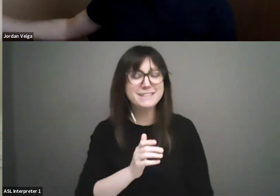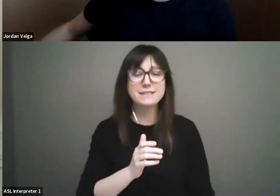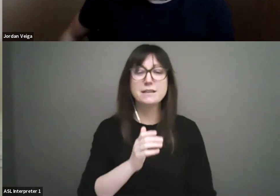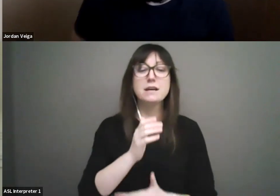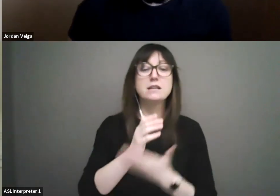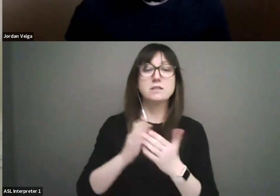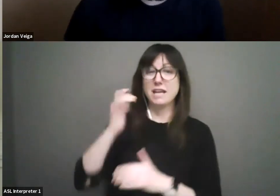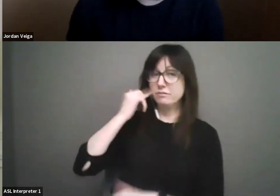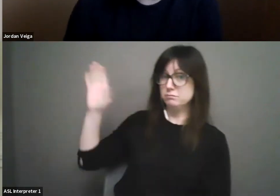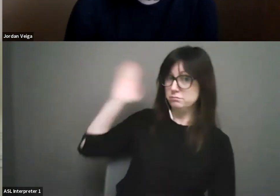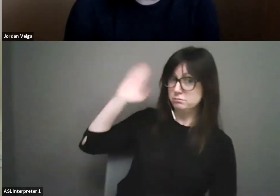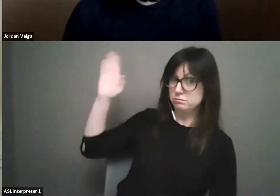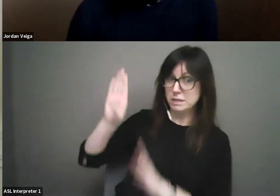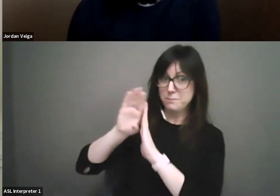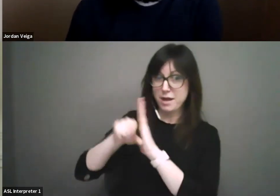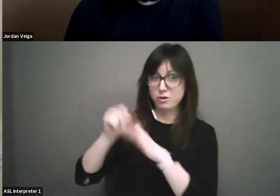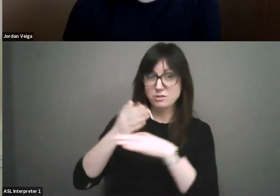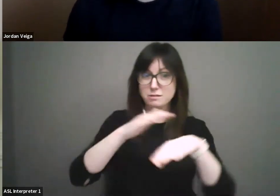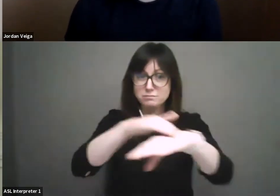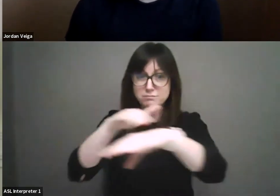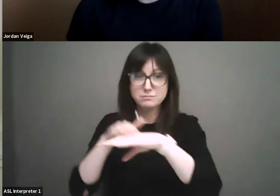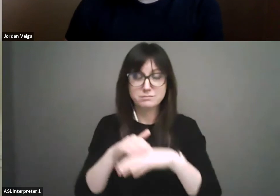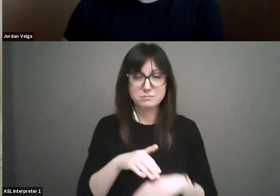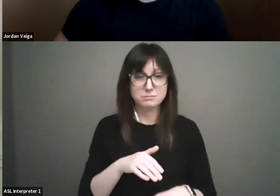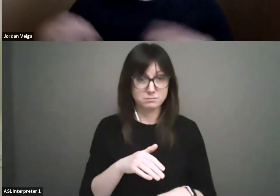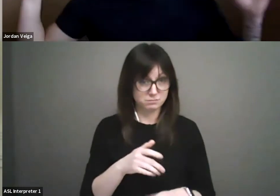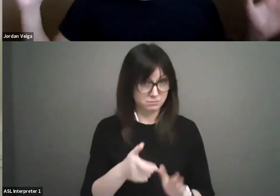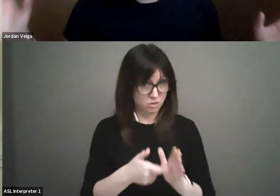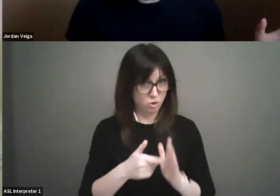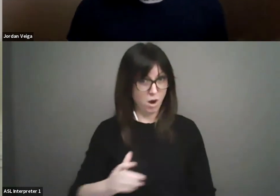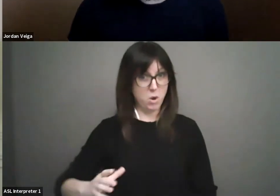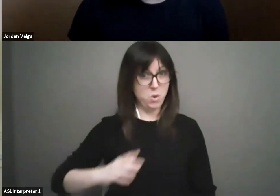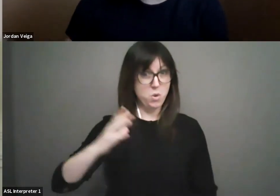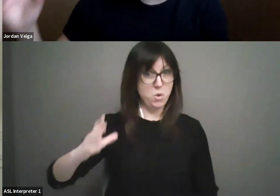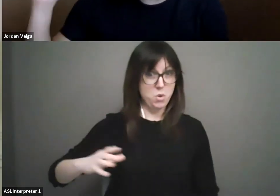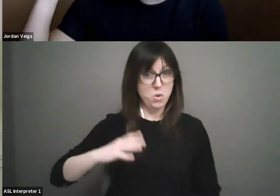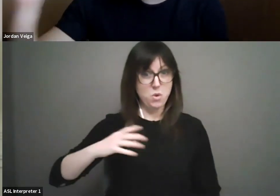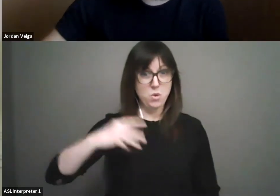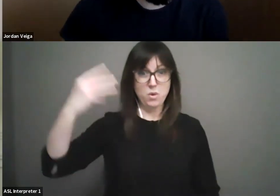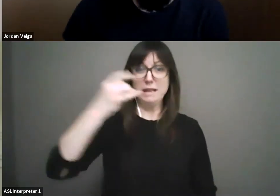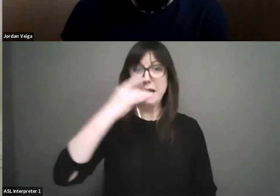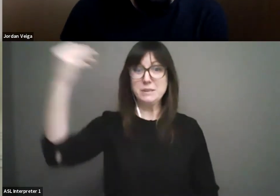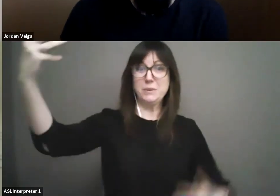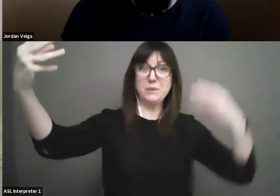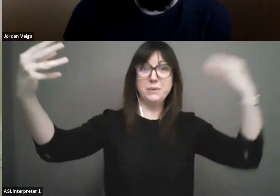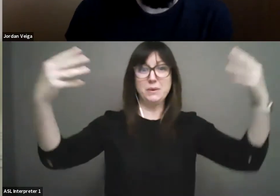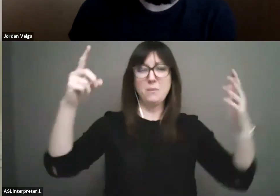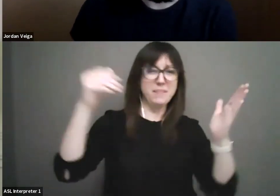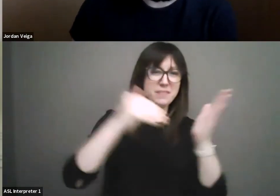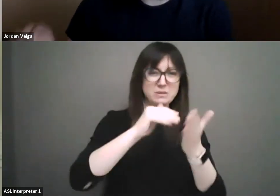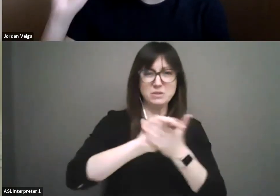backgrounds. Honestly, you don't need the fancy studio background. You don't need the $1,000